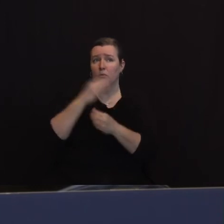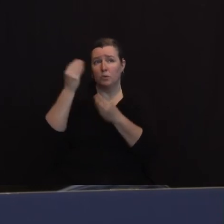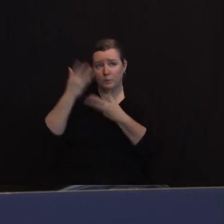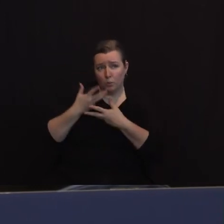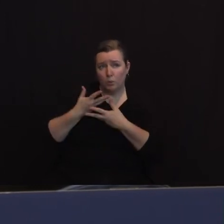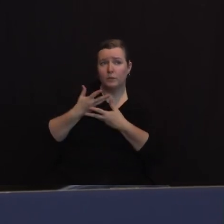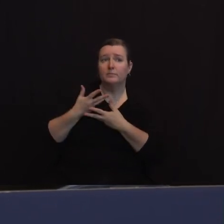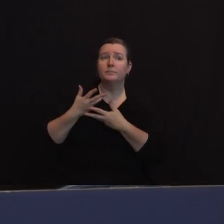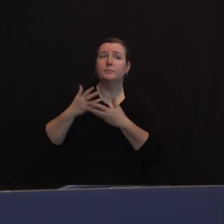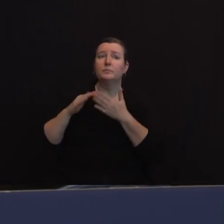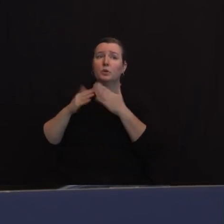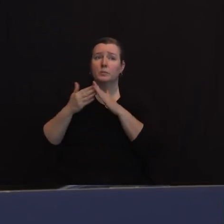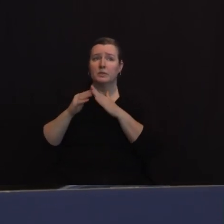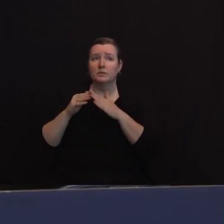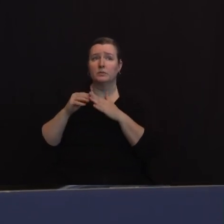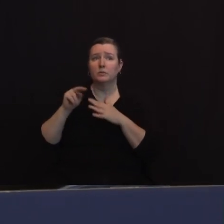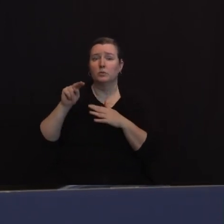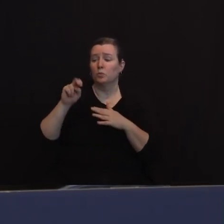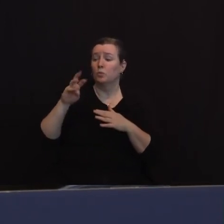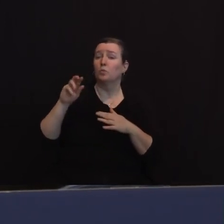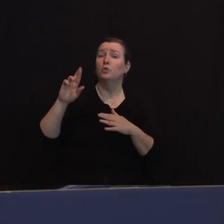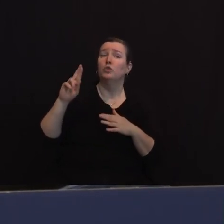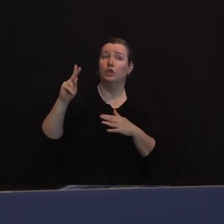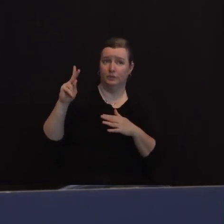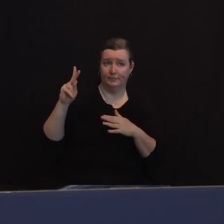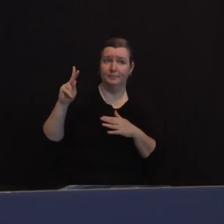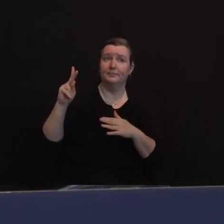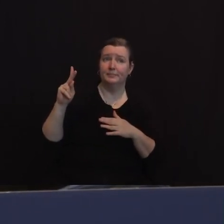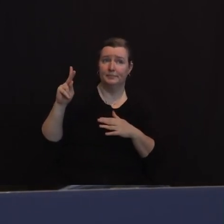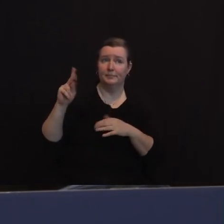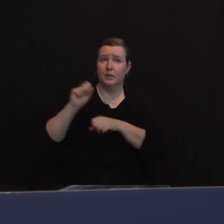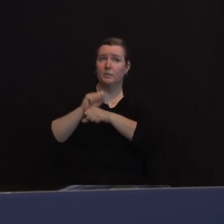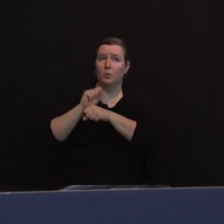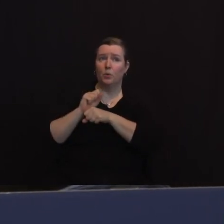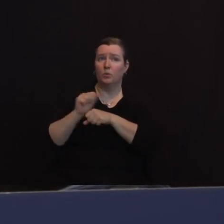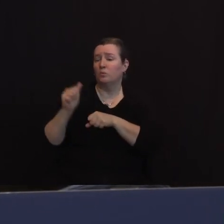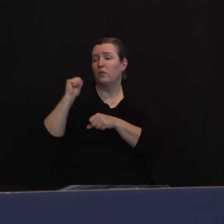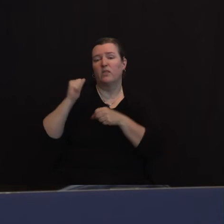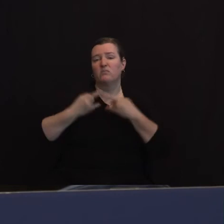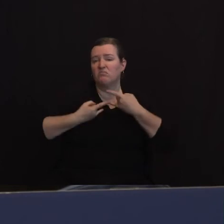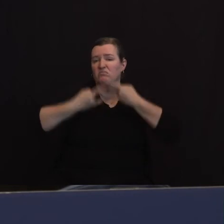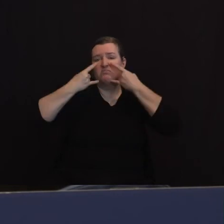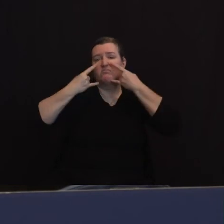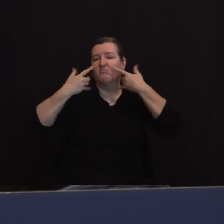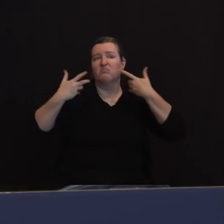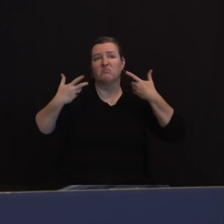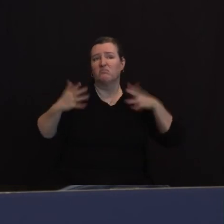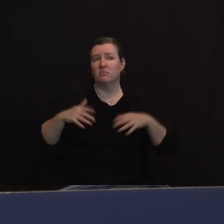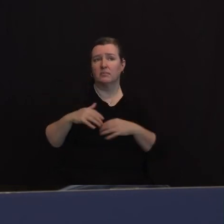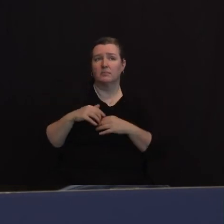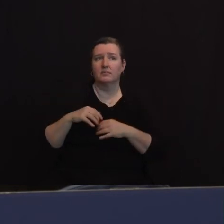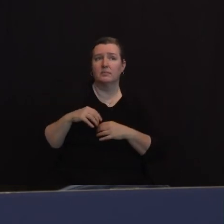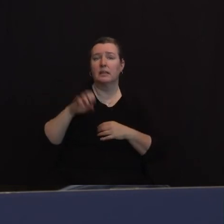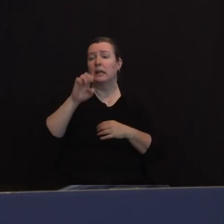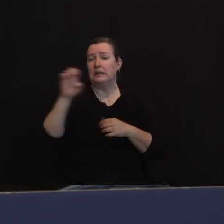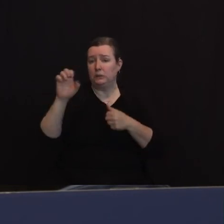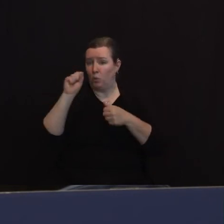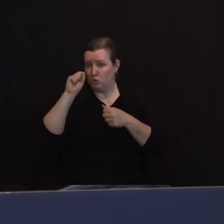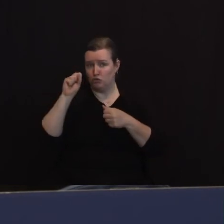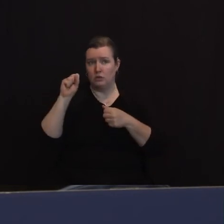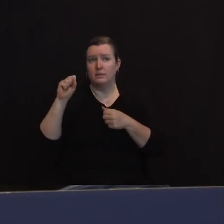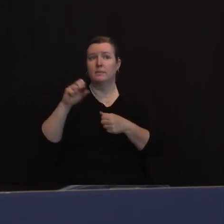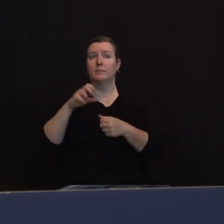mask. She was cited. And in East Orange, police responded to a party with 100+ people, and that